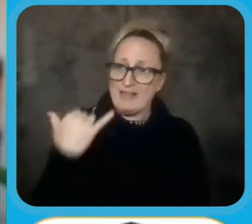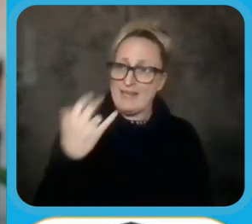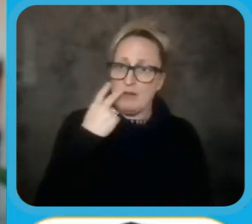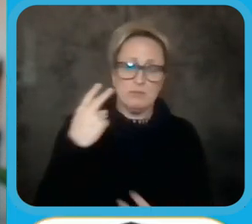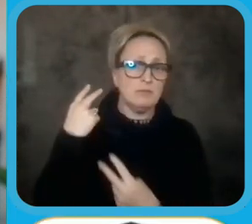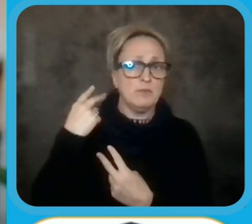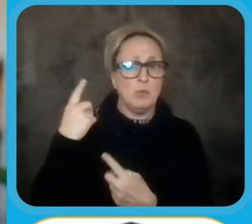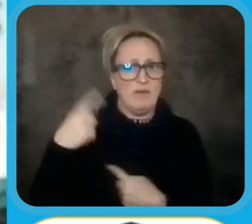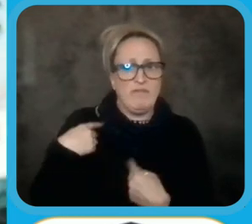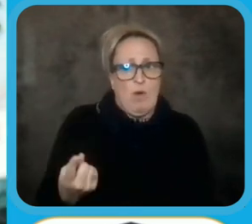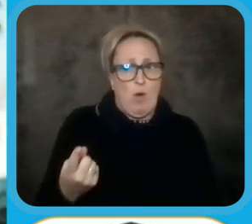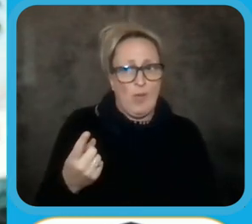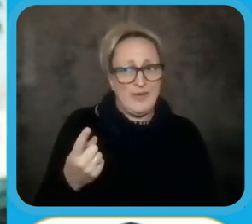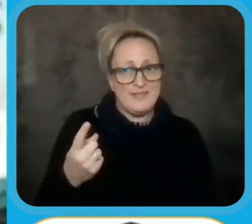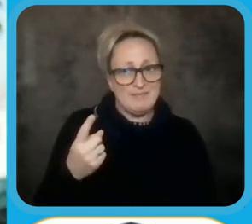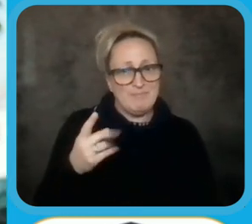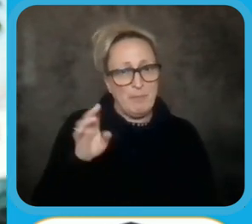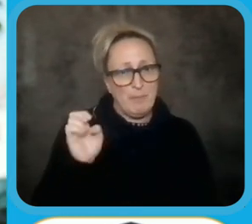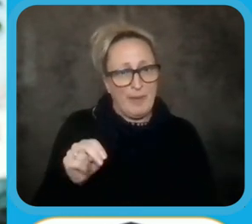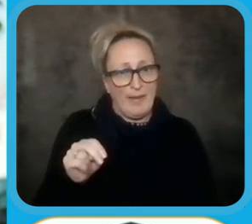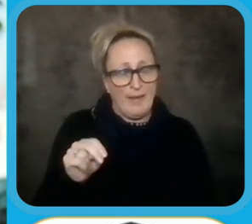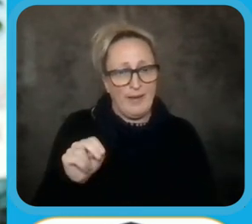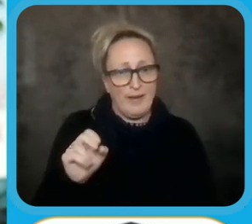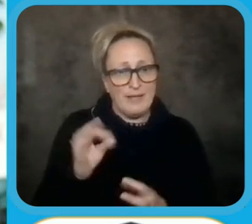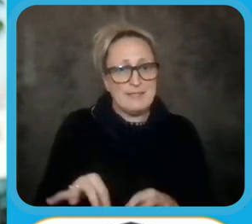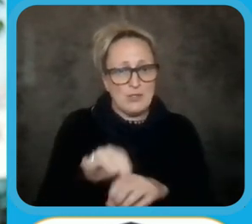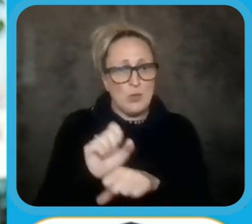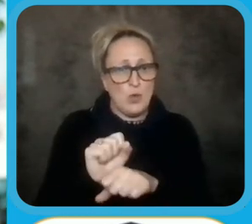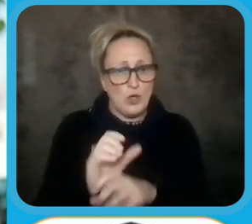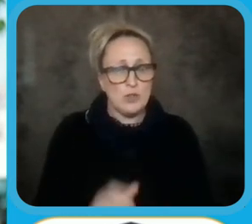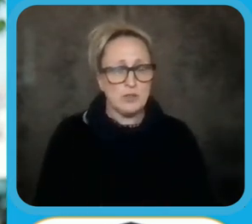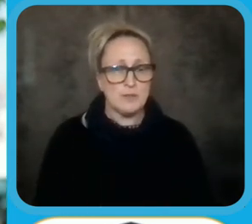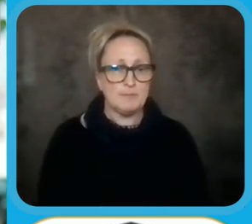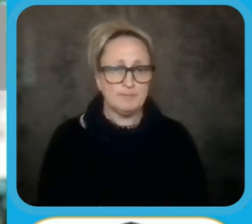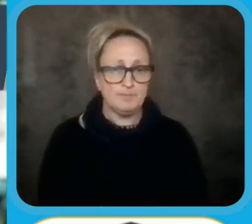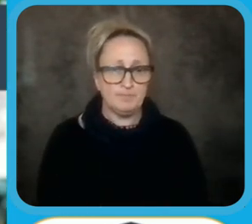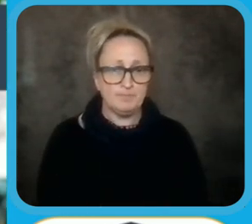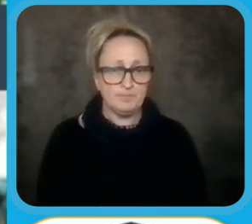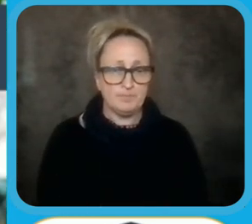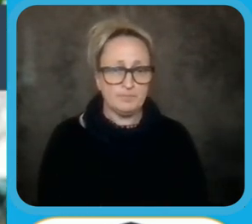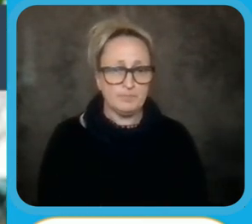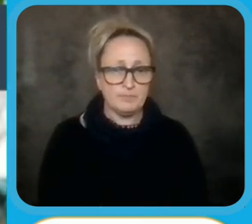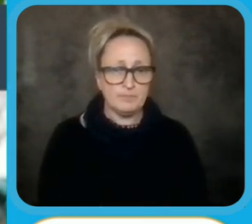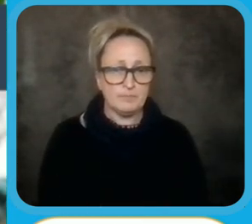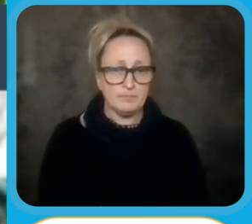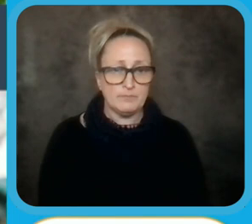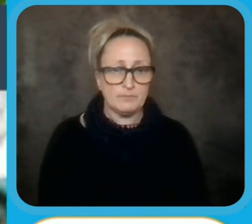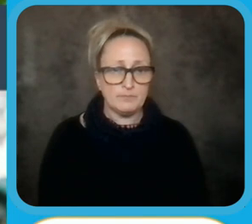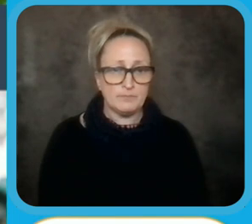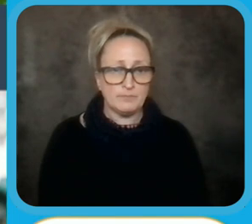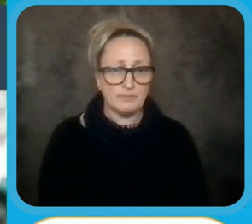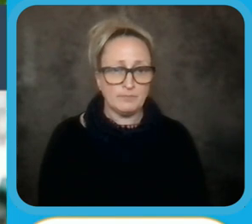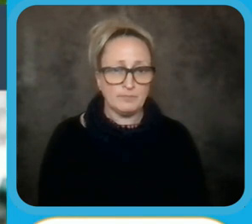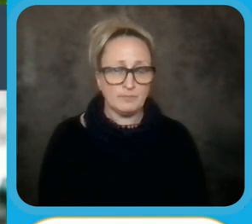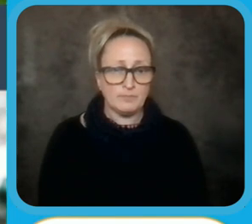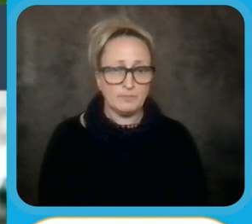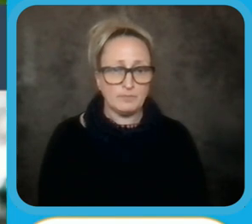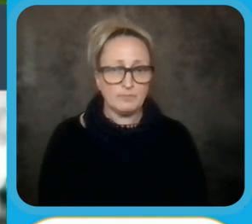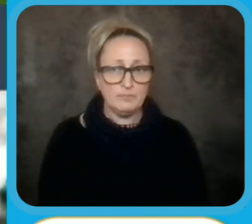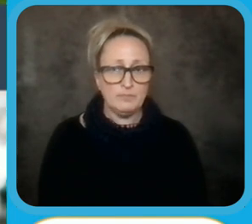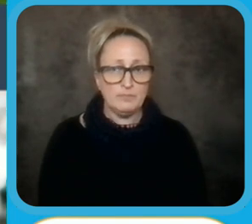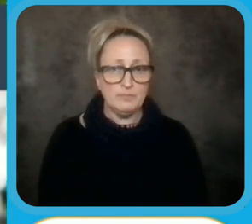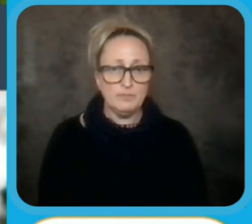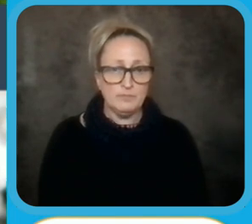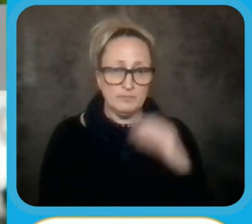always been essential workers. Yo en lo personal tuve que mandar a mis hijos con mi suegra para Riverside por